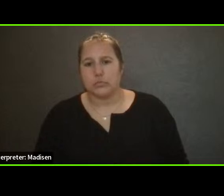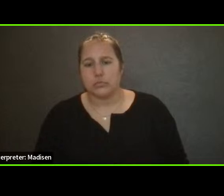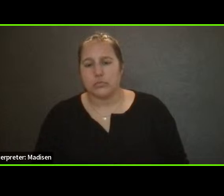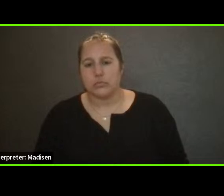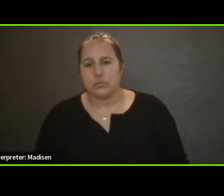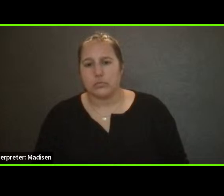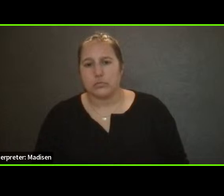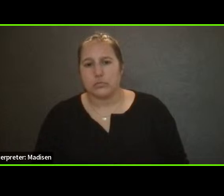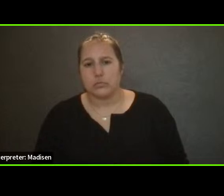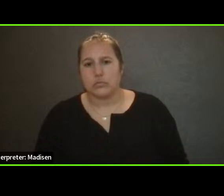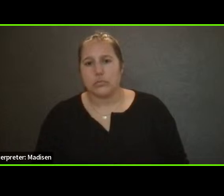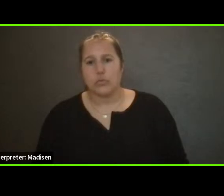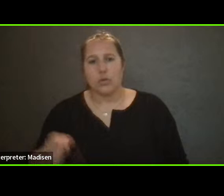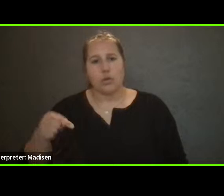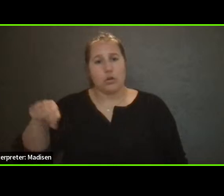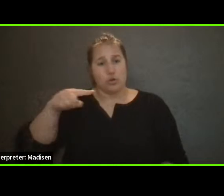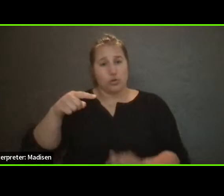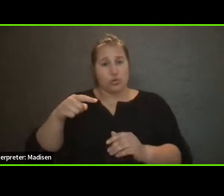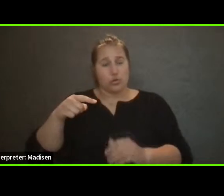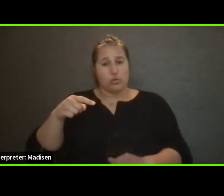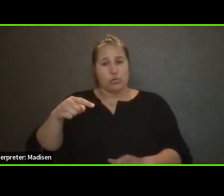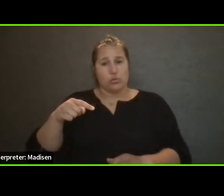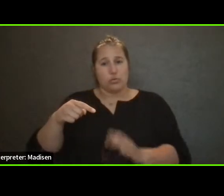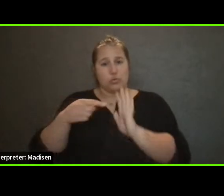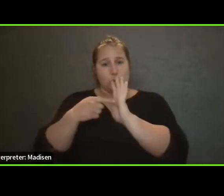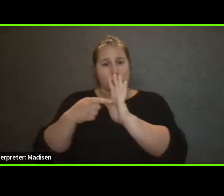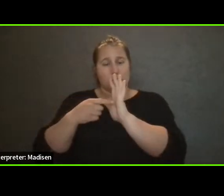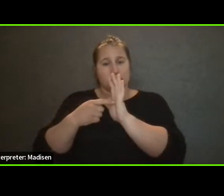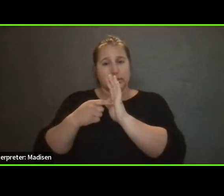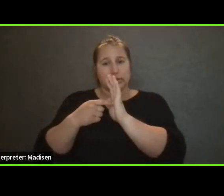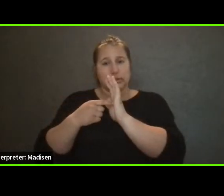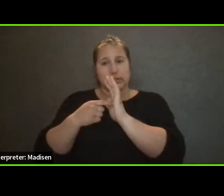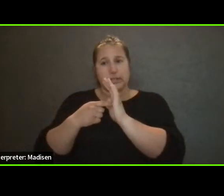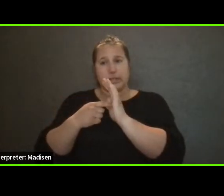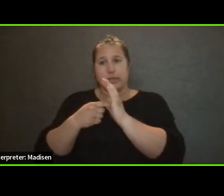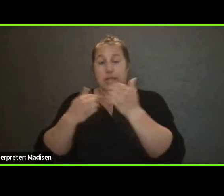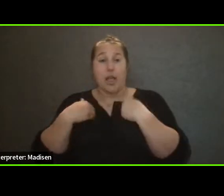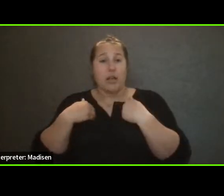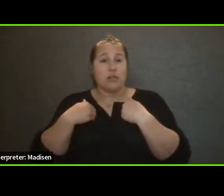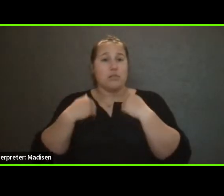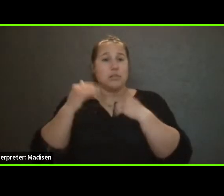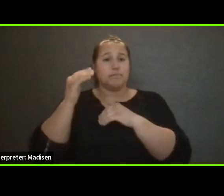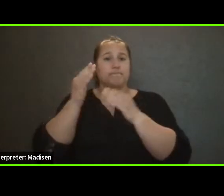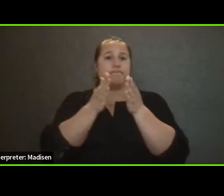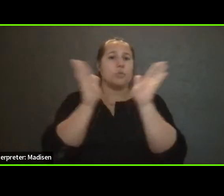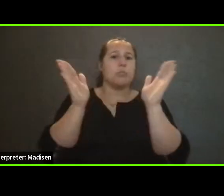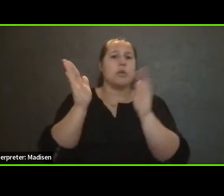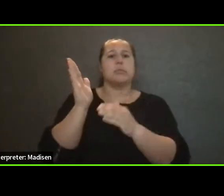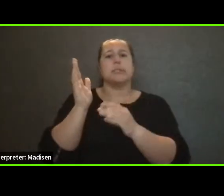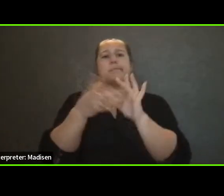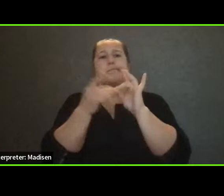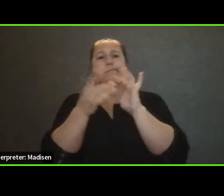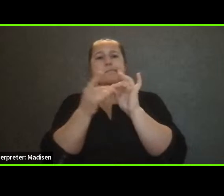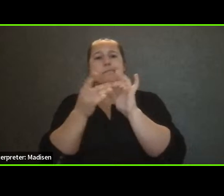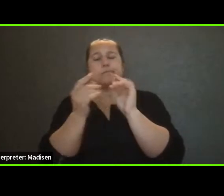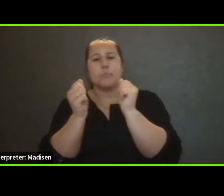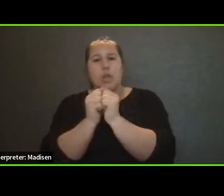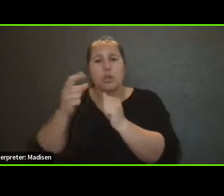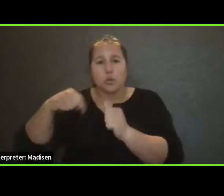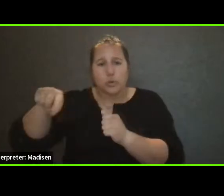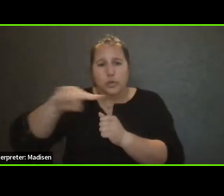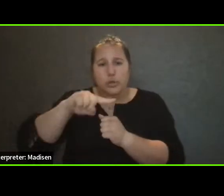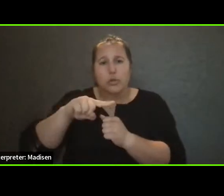you representatives getting the public talking to you about redistricting? Do you hear complaints